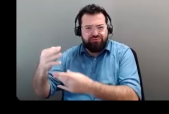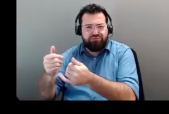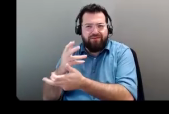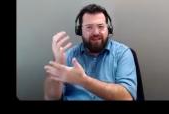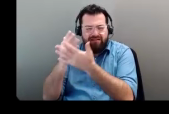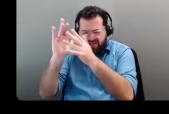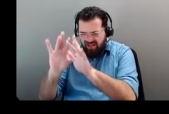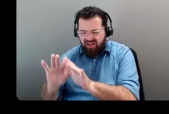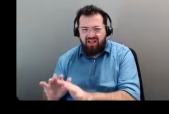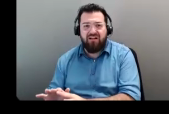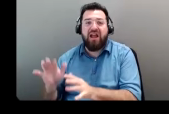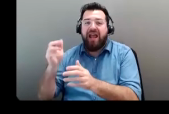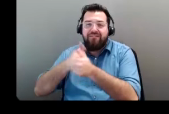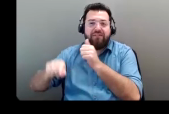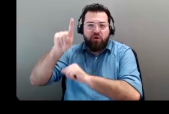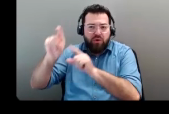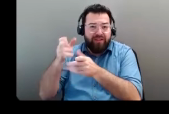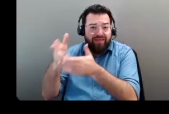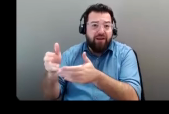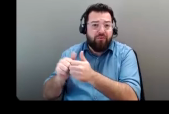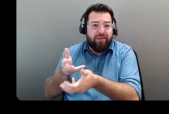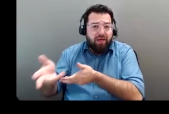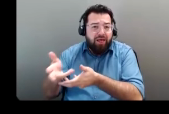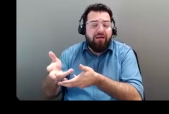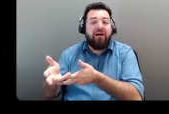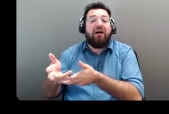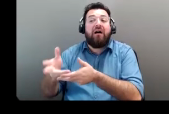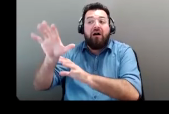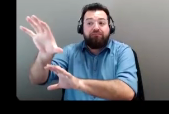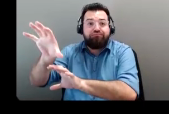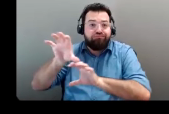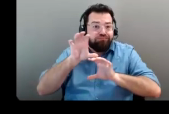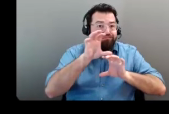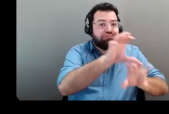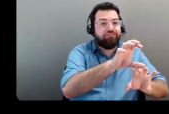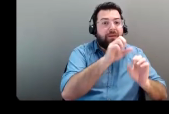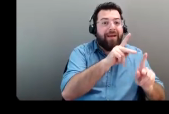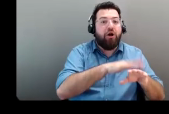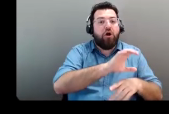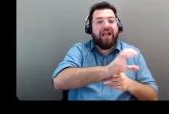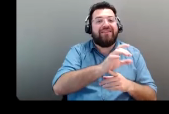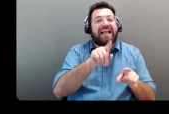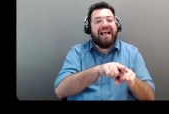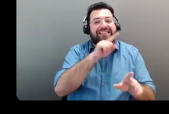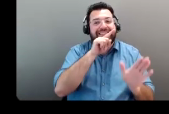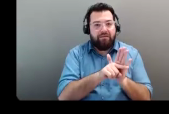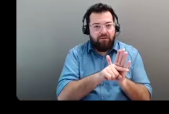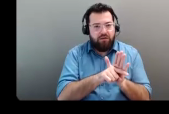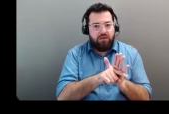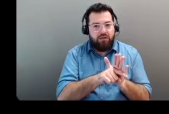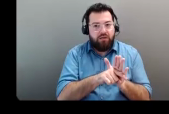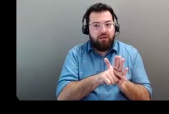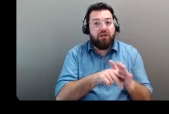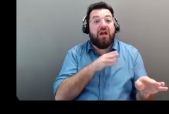that has the AI interaction, and then that ultimately gets sent over to Canvas as an assignment. And so then I take that